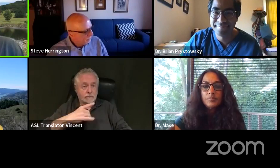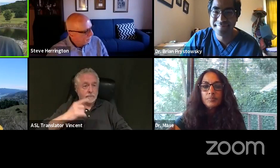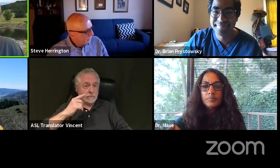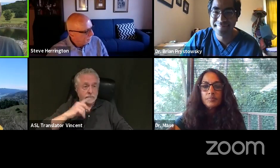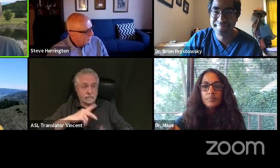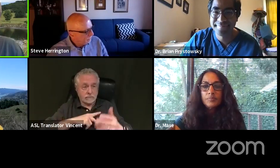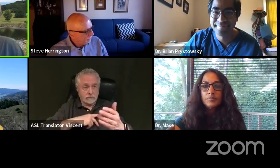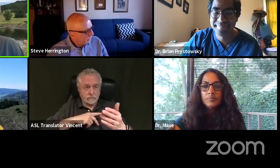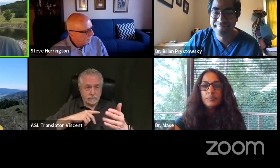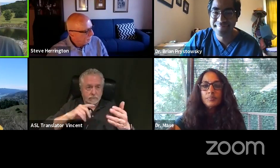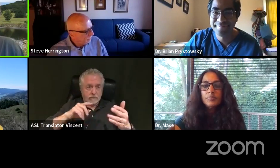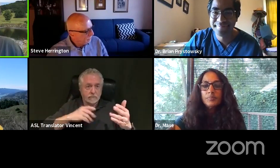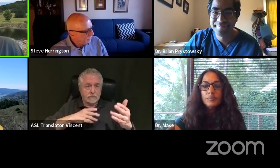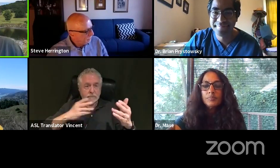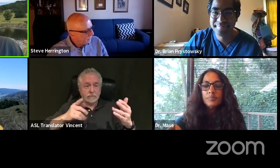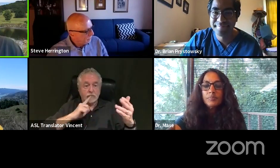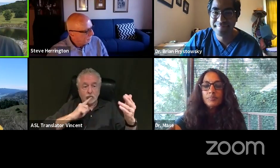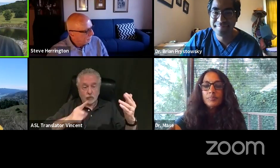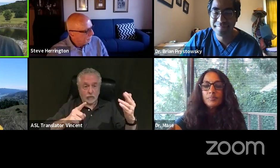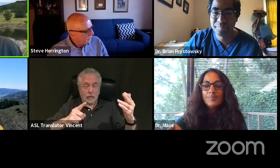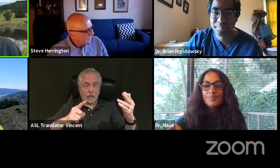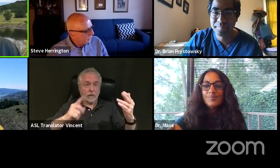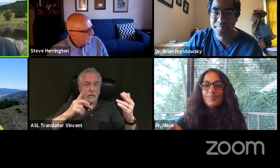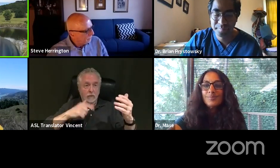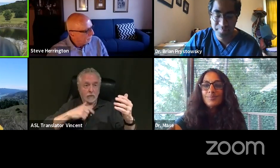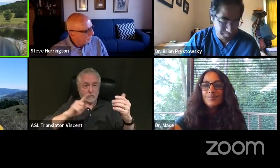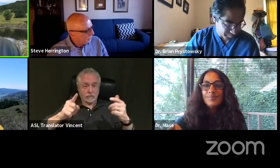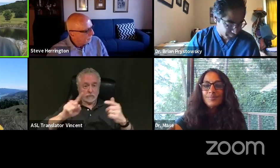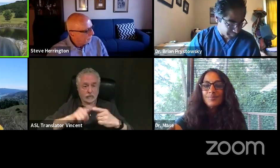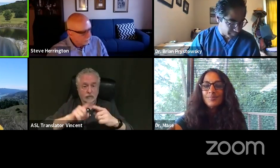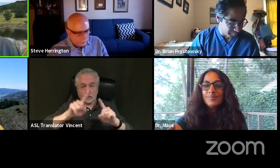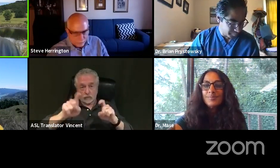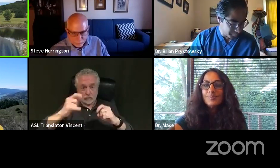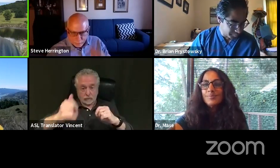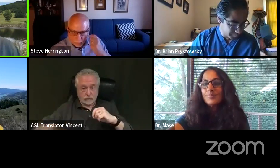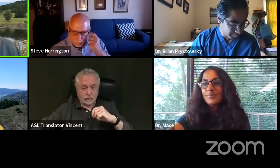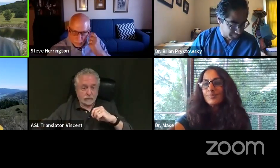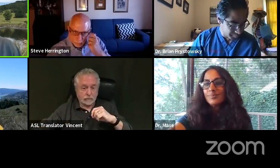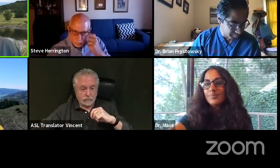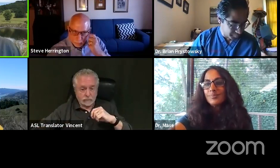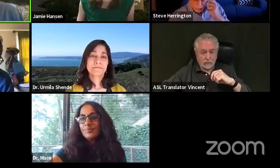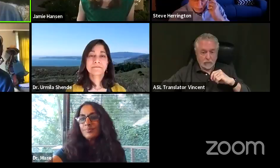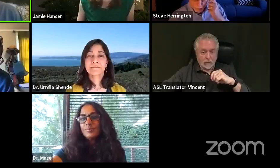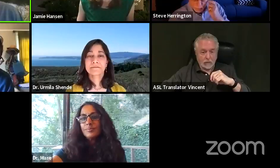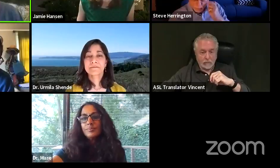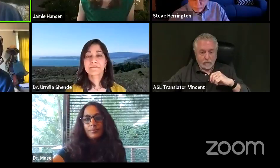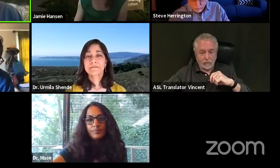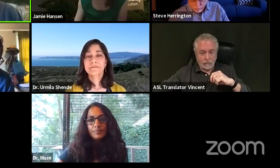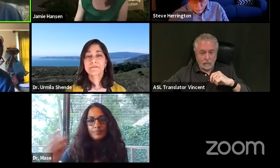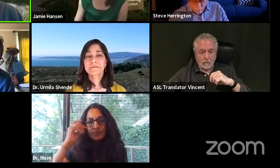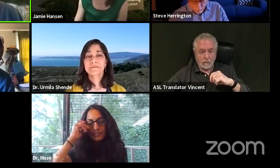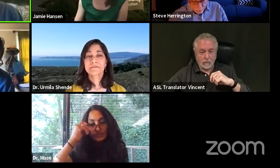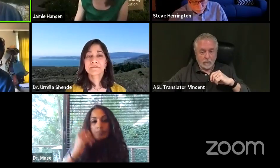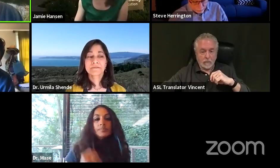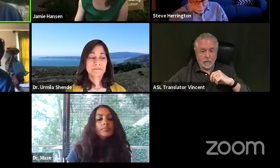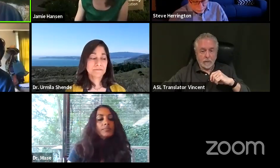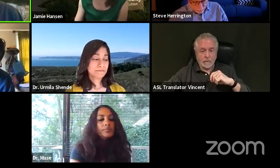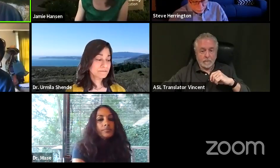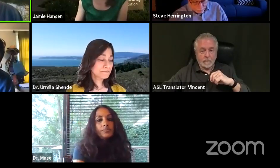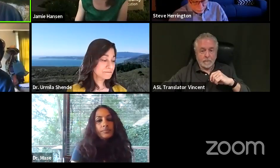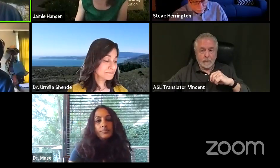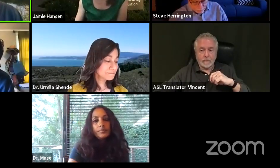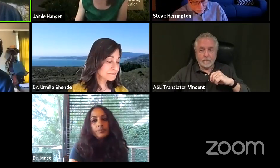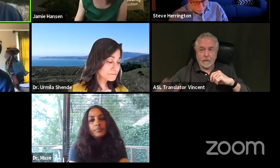certainly that rings true. Well, listen, we're going to go to questions now. I just want to remind